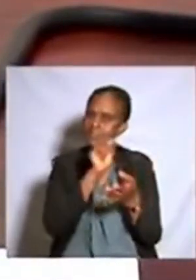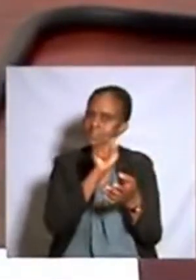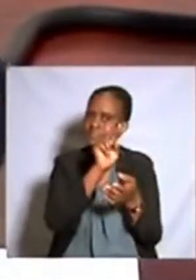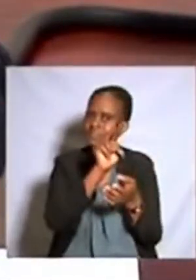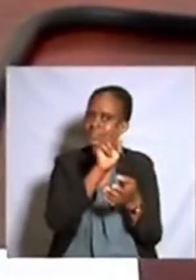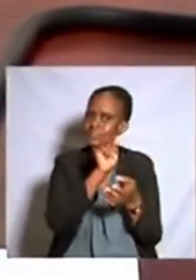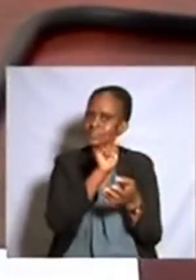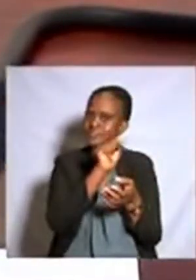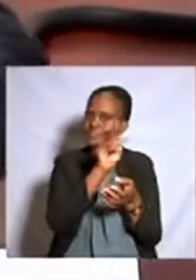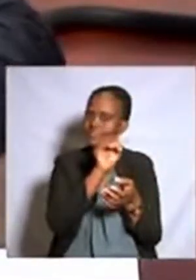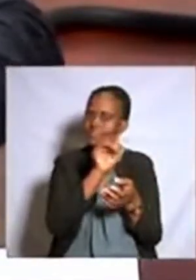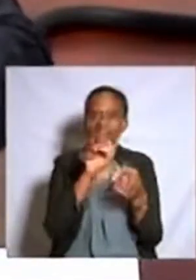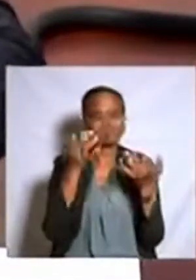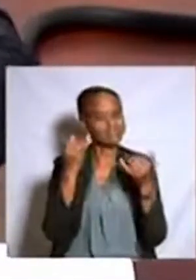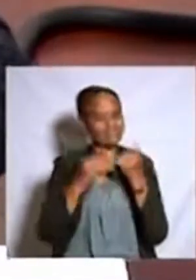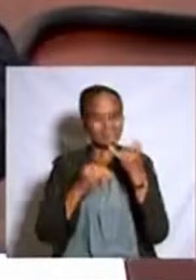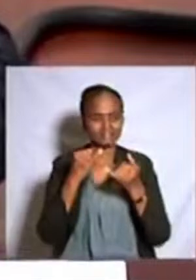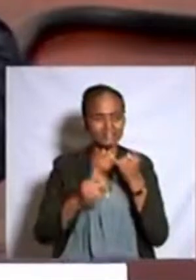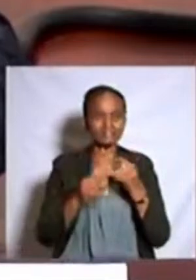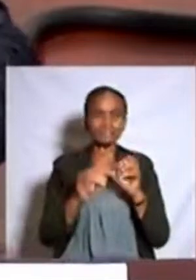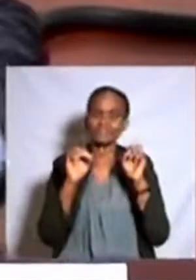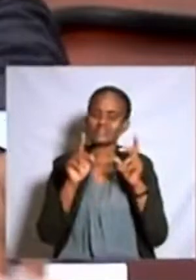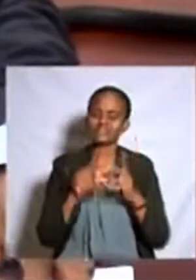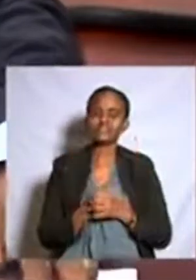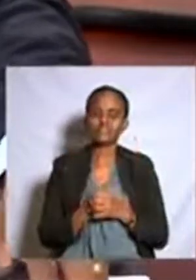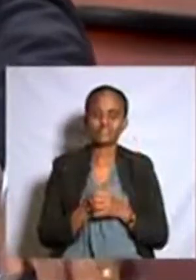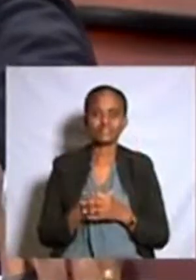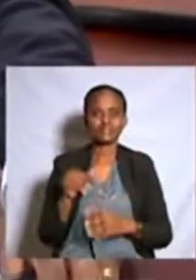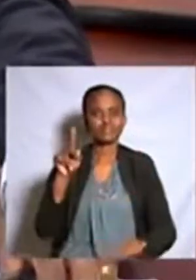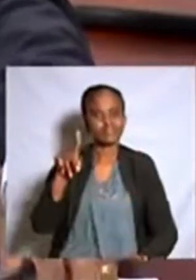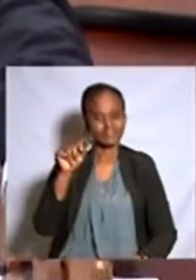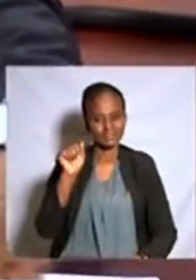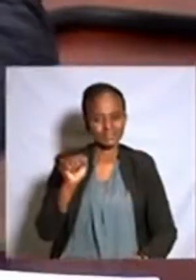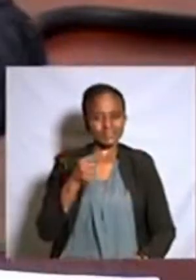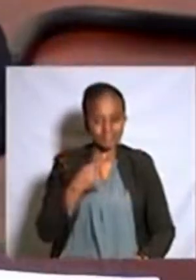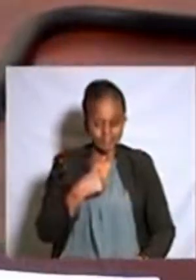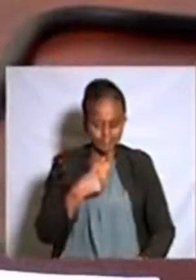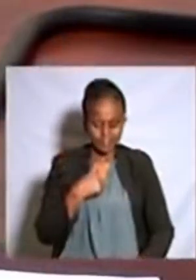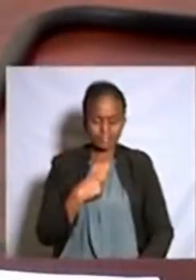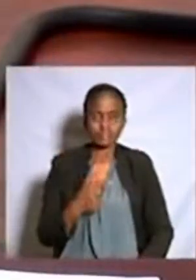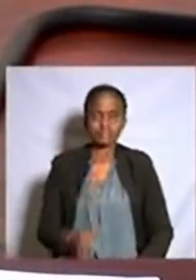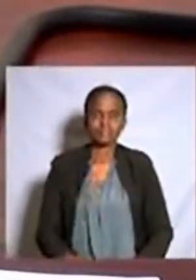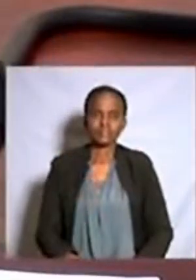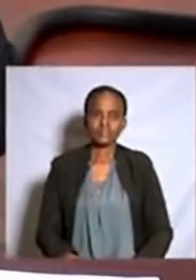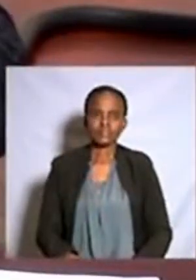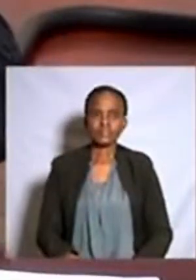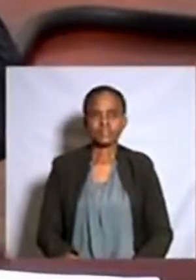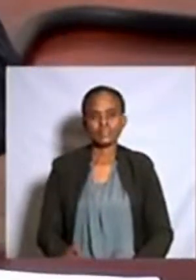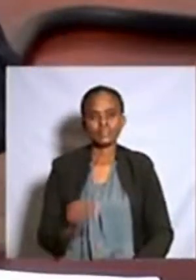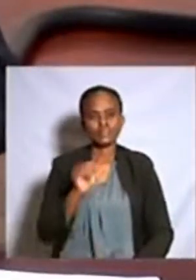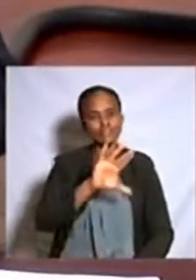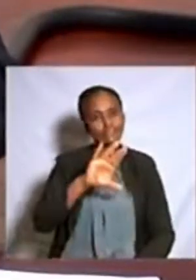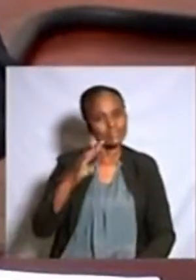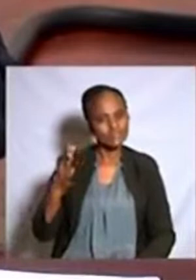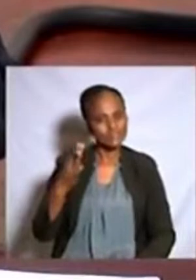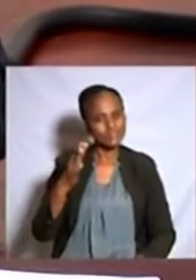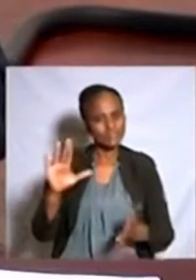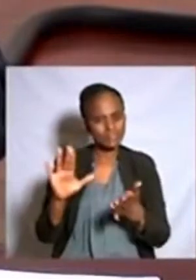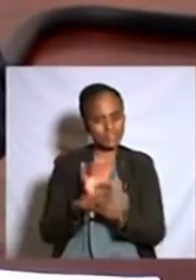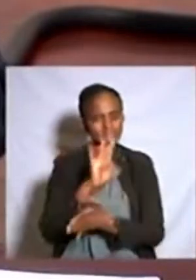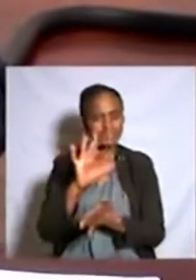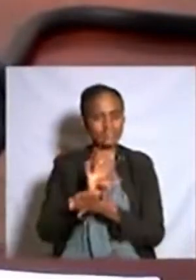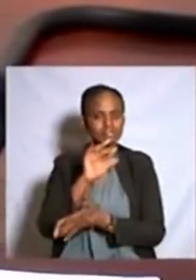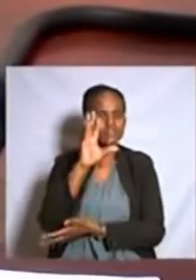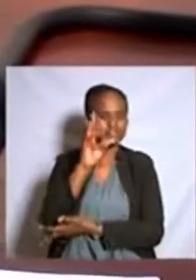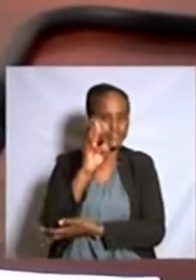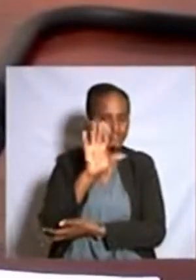No, it's done. Okay. Controlling officer, I'll take you to page 16 of